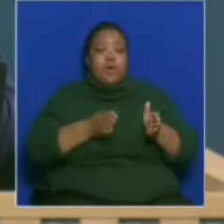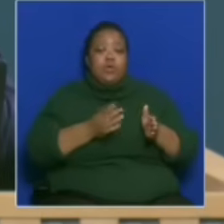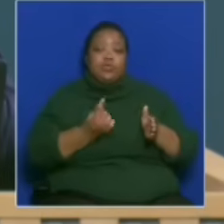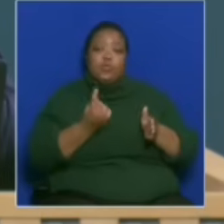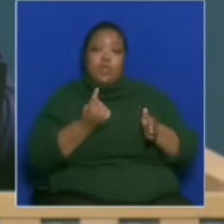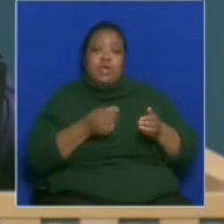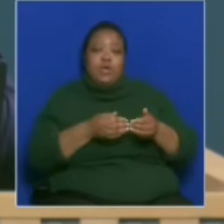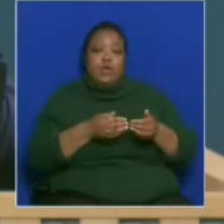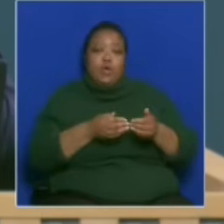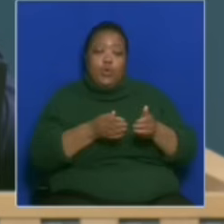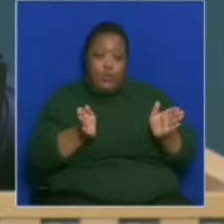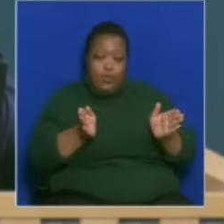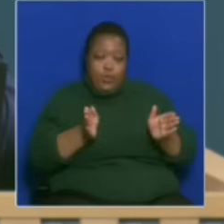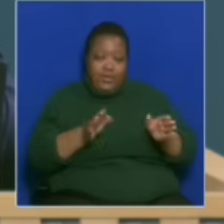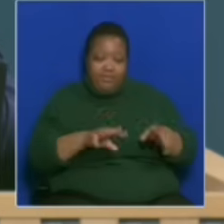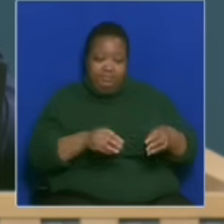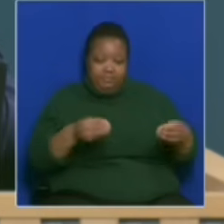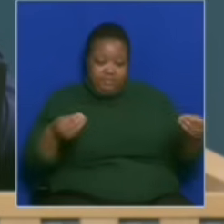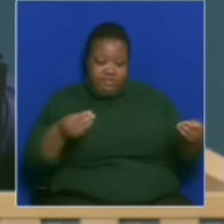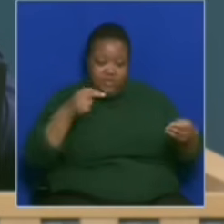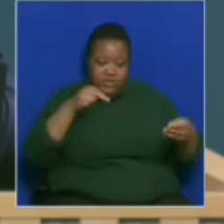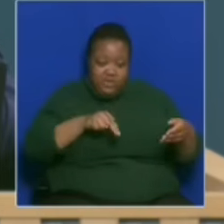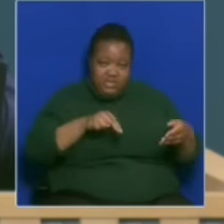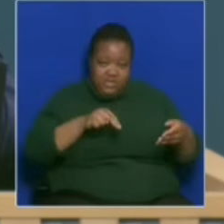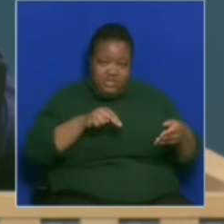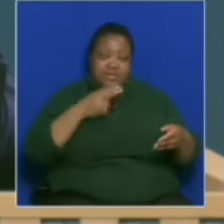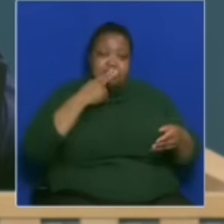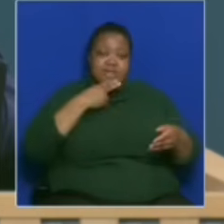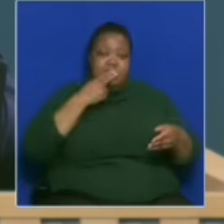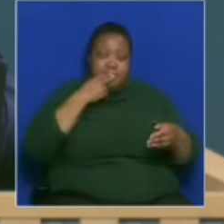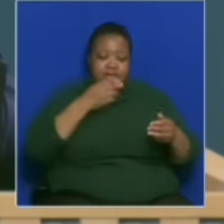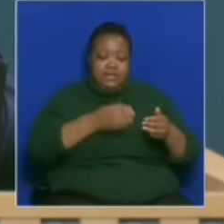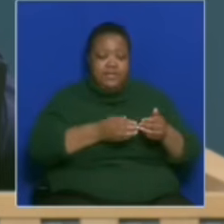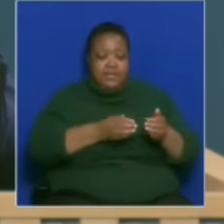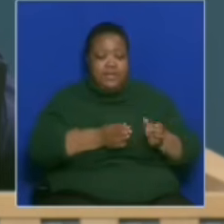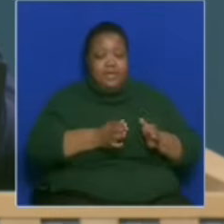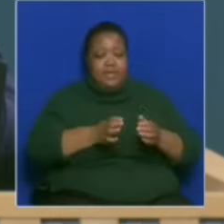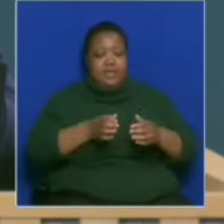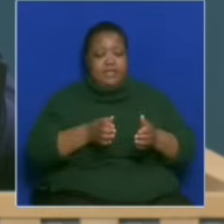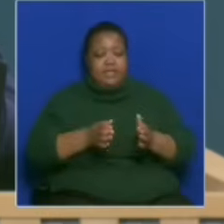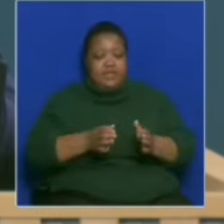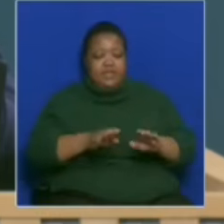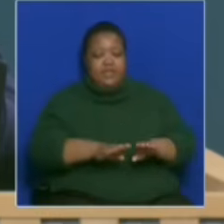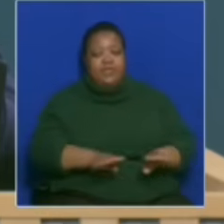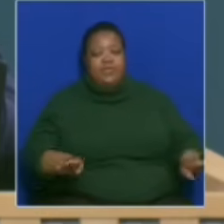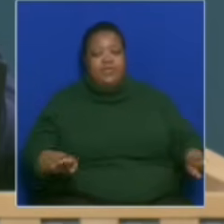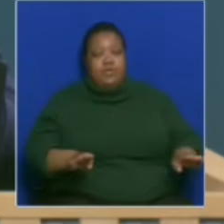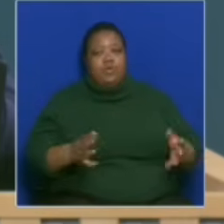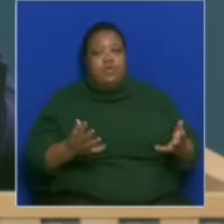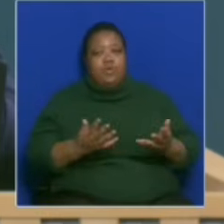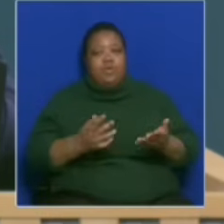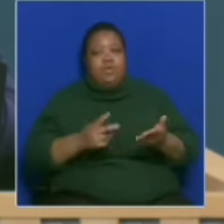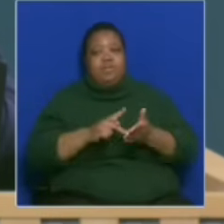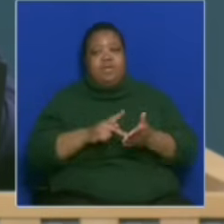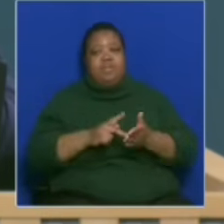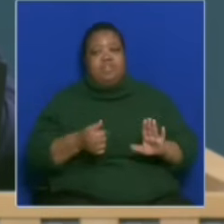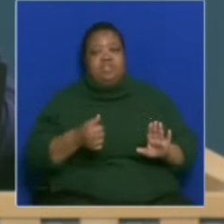boxes looks like the cigarette packs that are on the floor on page 6048.